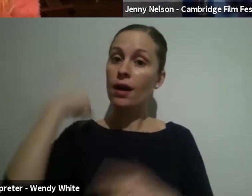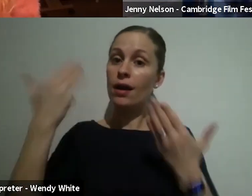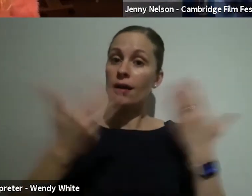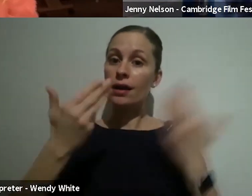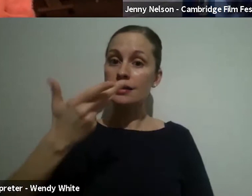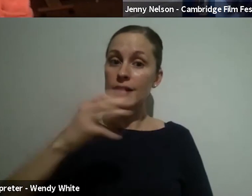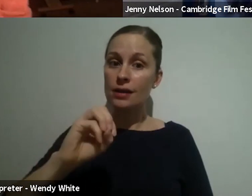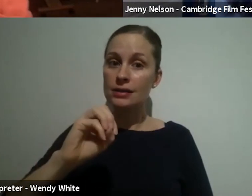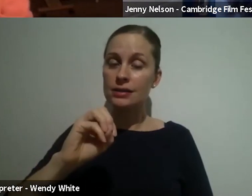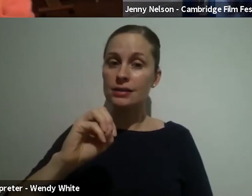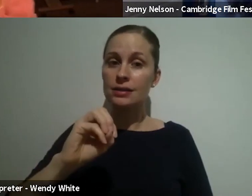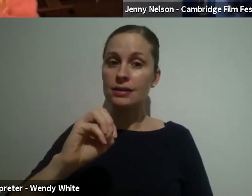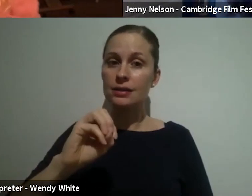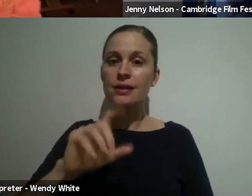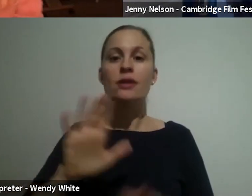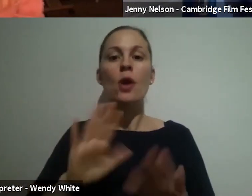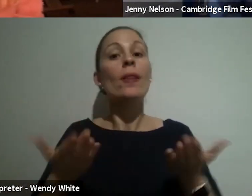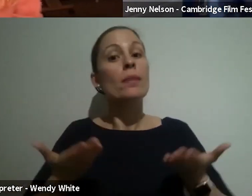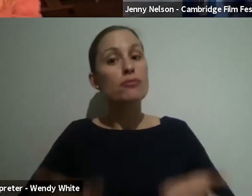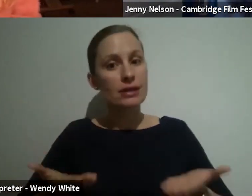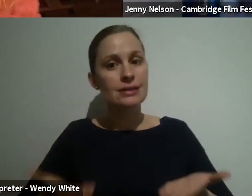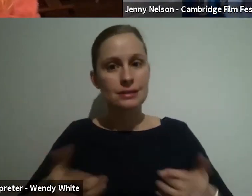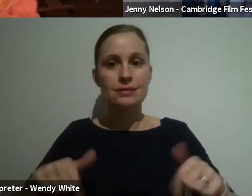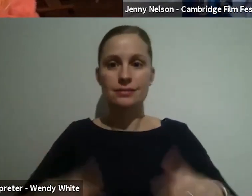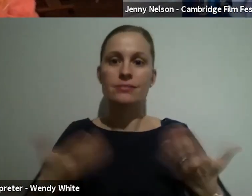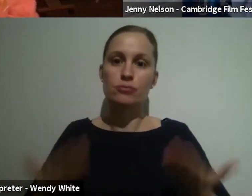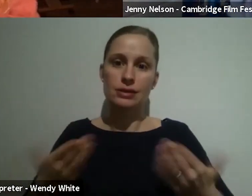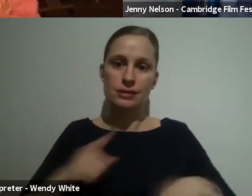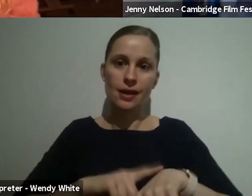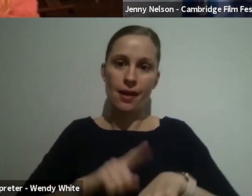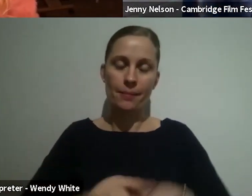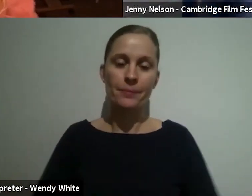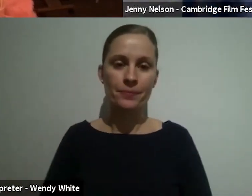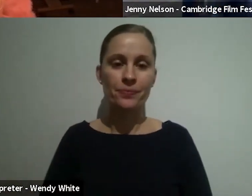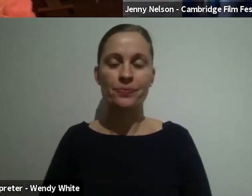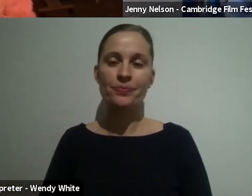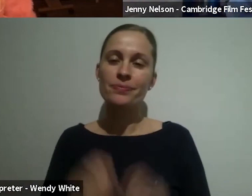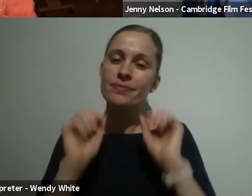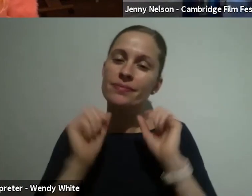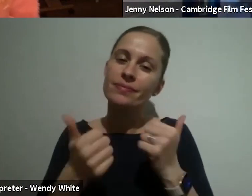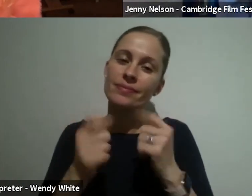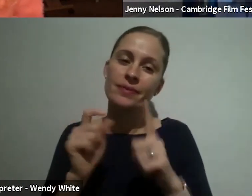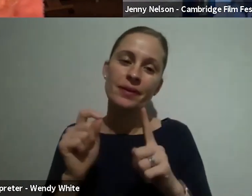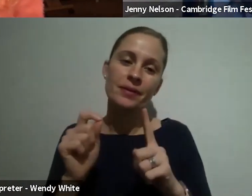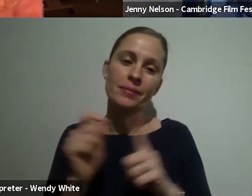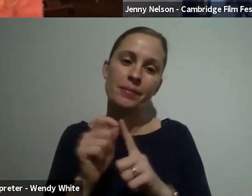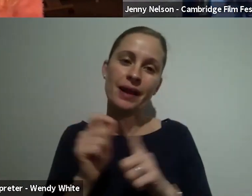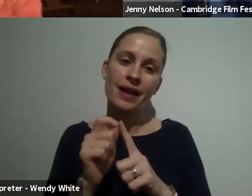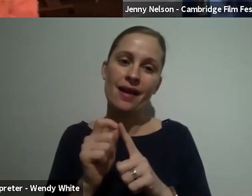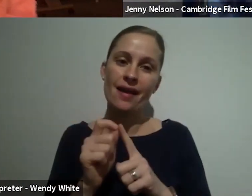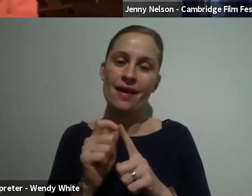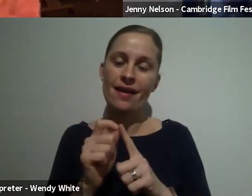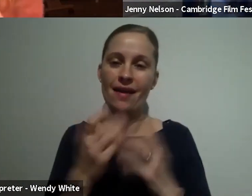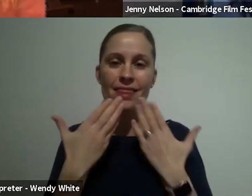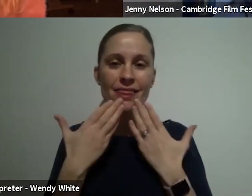in present day? In the present. Okay. Well, Pilar Palomero, thank you so much for taking